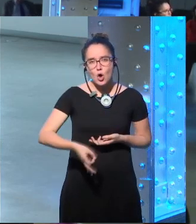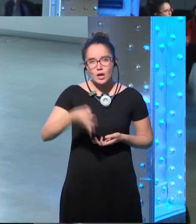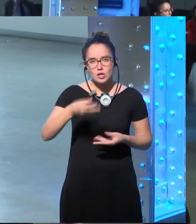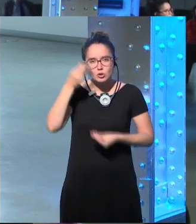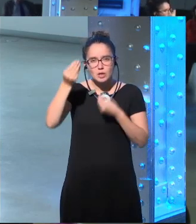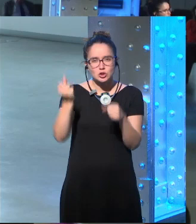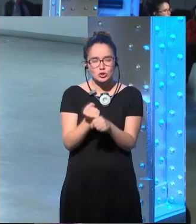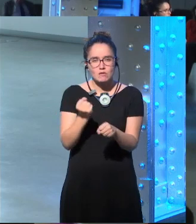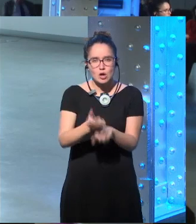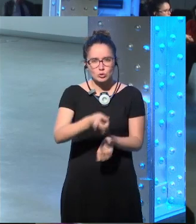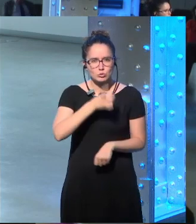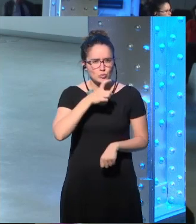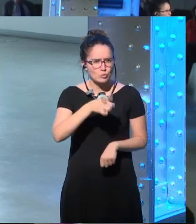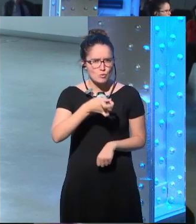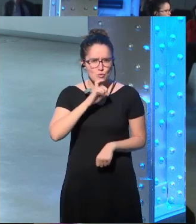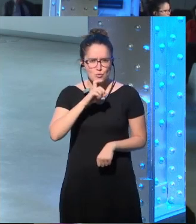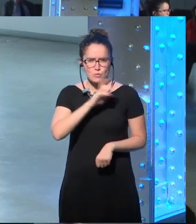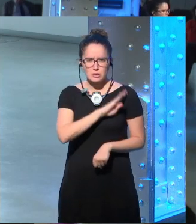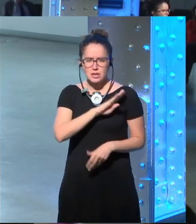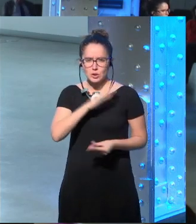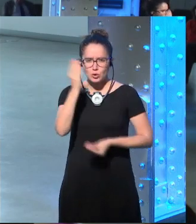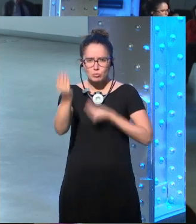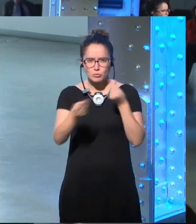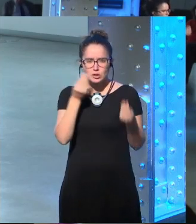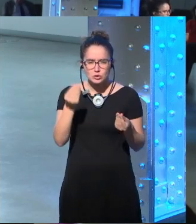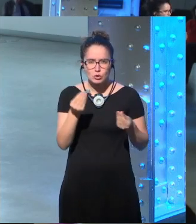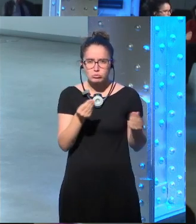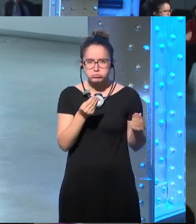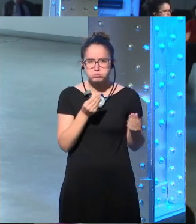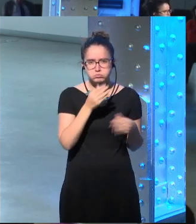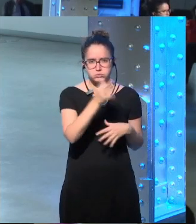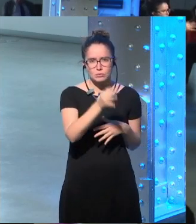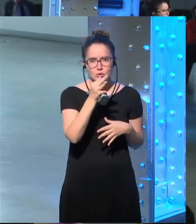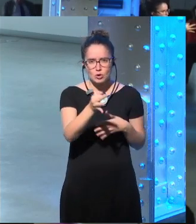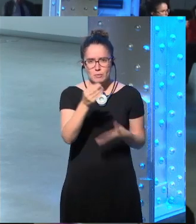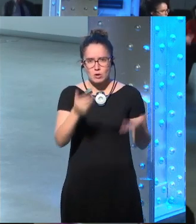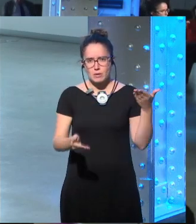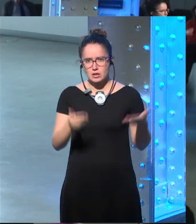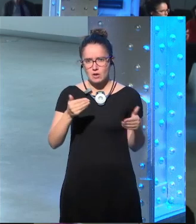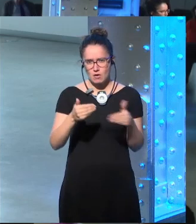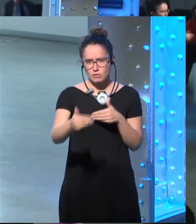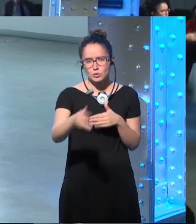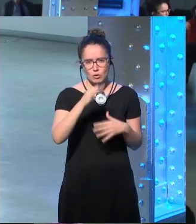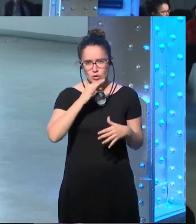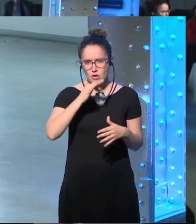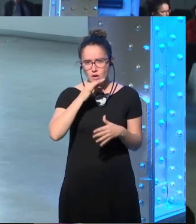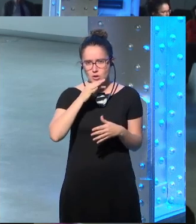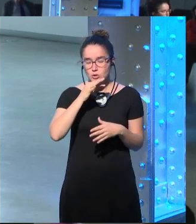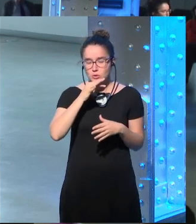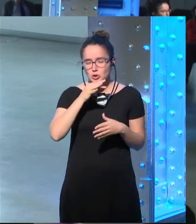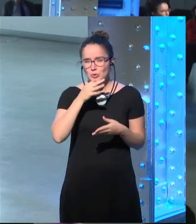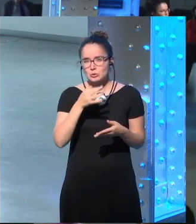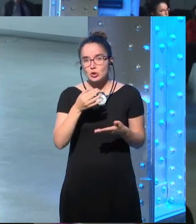we will still hold a comparative advantage for quite some time. So I believe that that's very unlikely. Thank